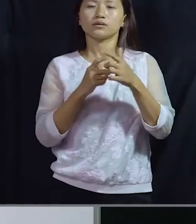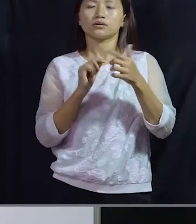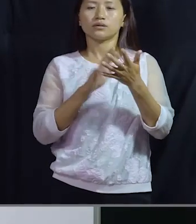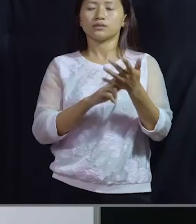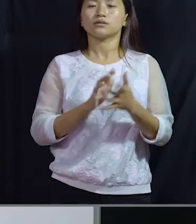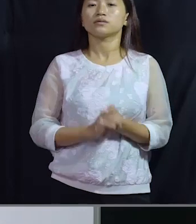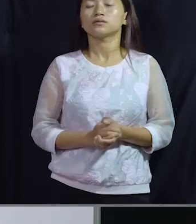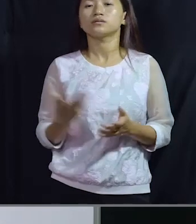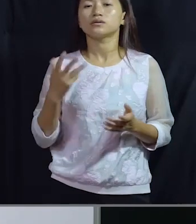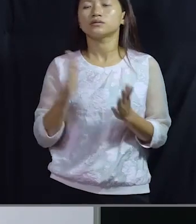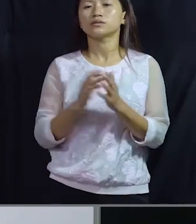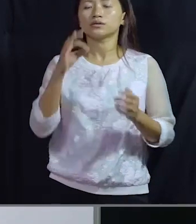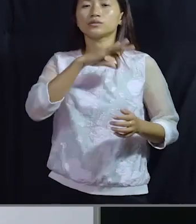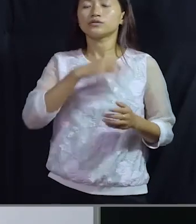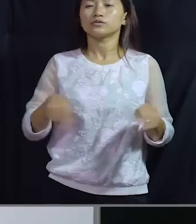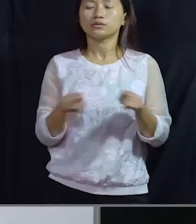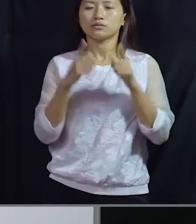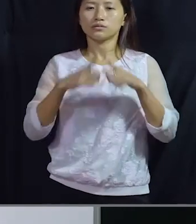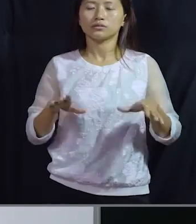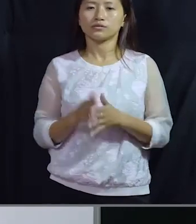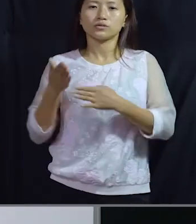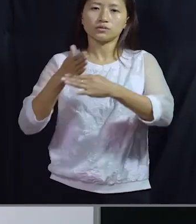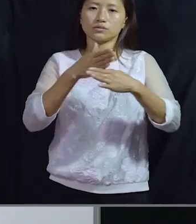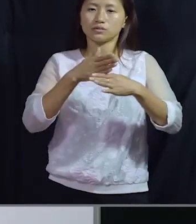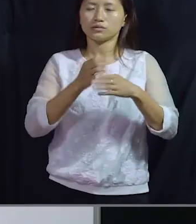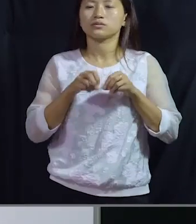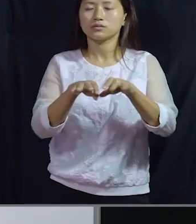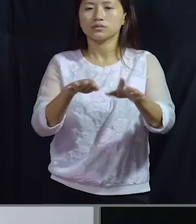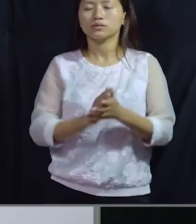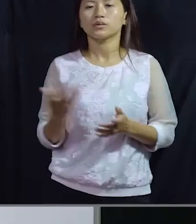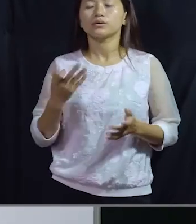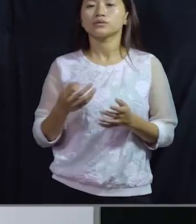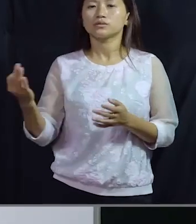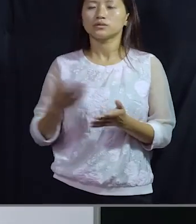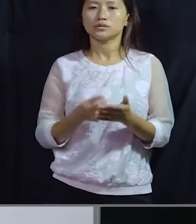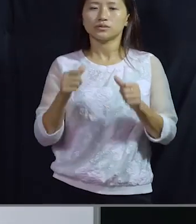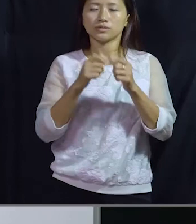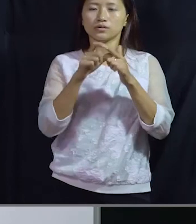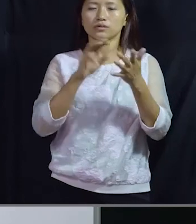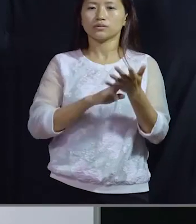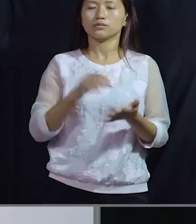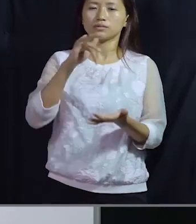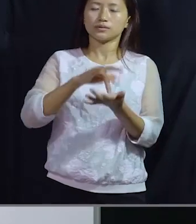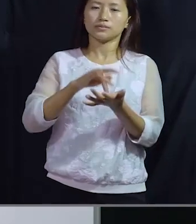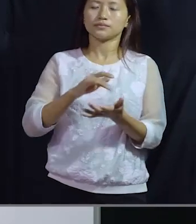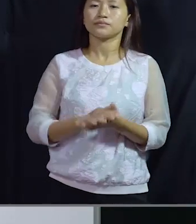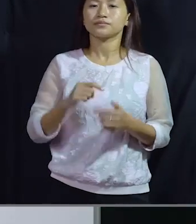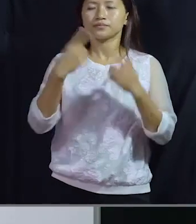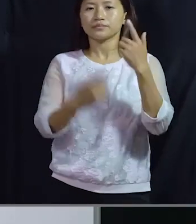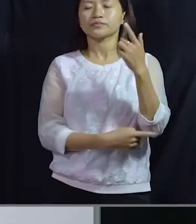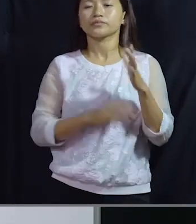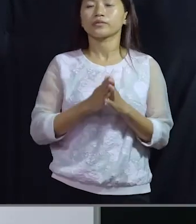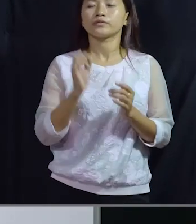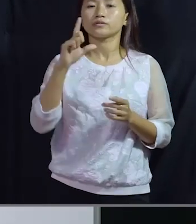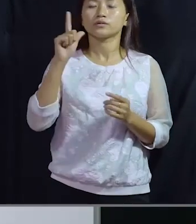how the profit and losses has to be distributed when the new admission takes place. With this, we have come to the end of this